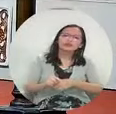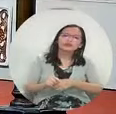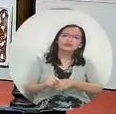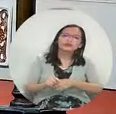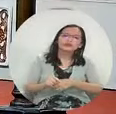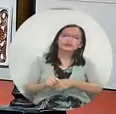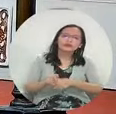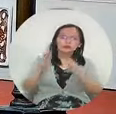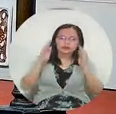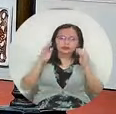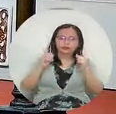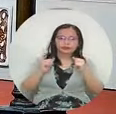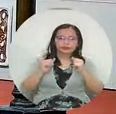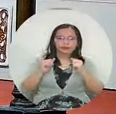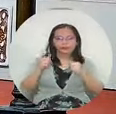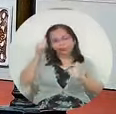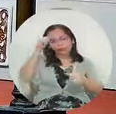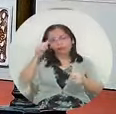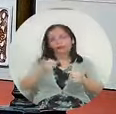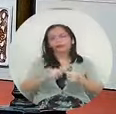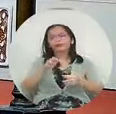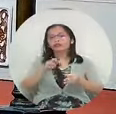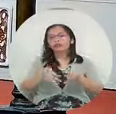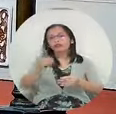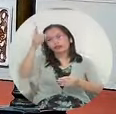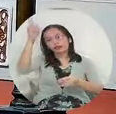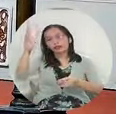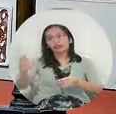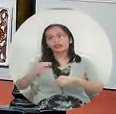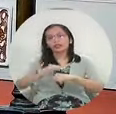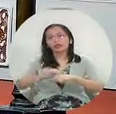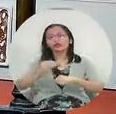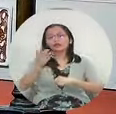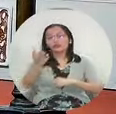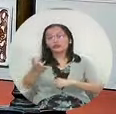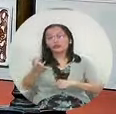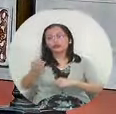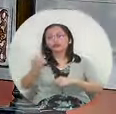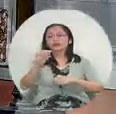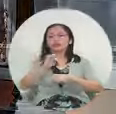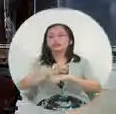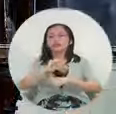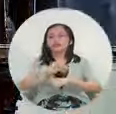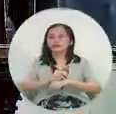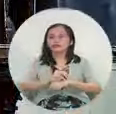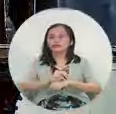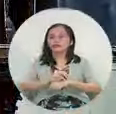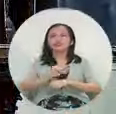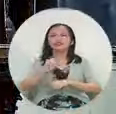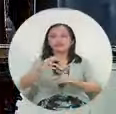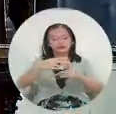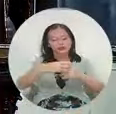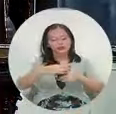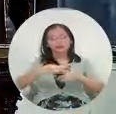very special. Tama sa tibu, minilyon nga tao sa kalibutan tawagon ikaw.